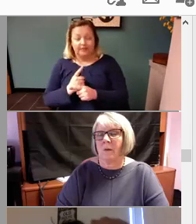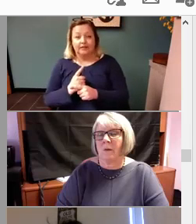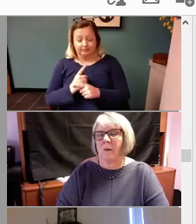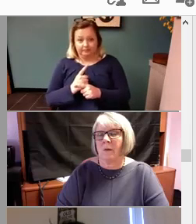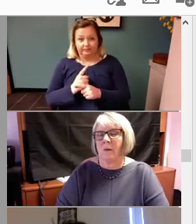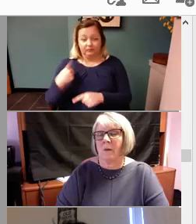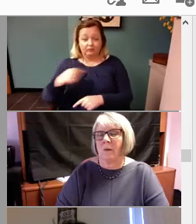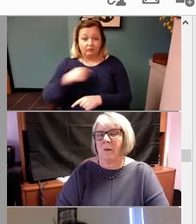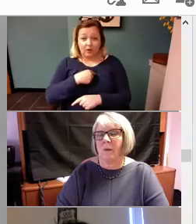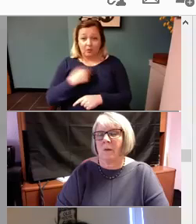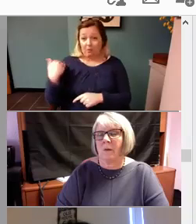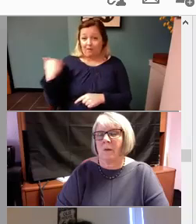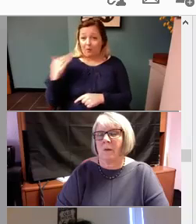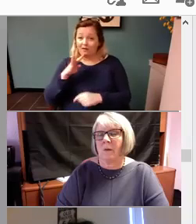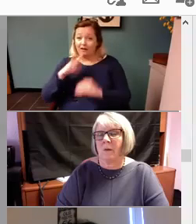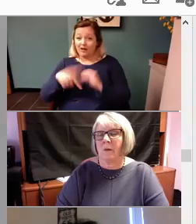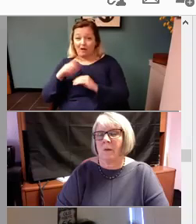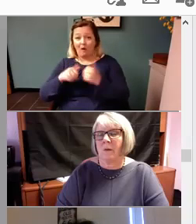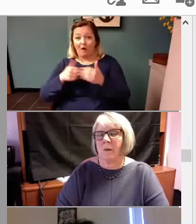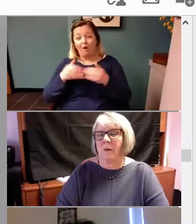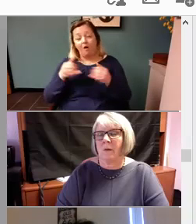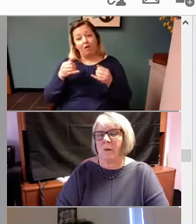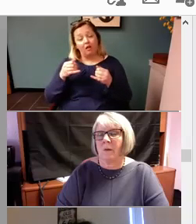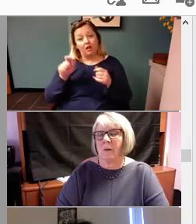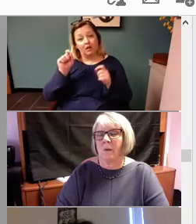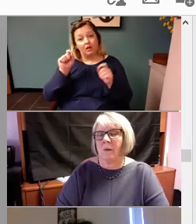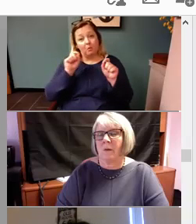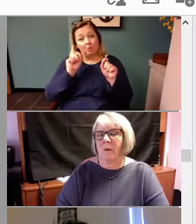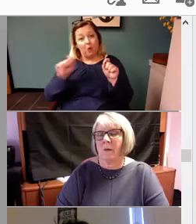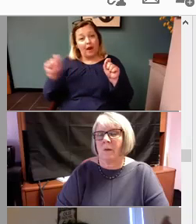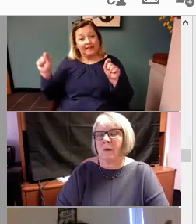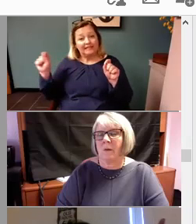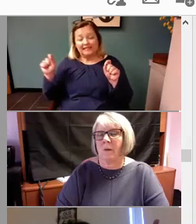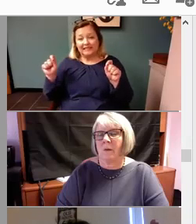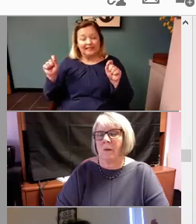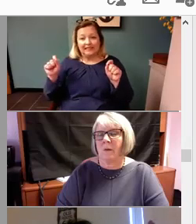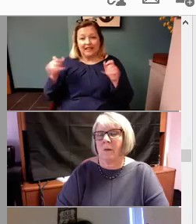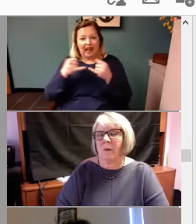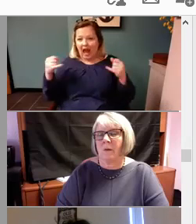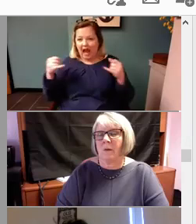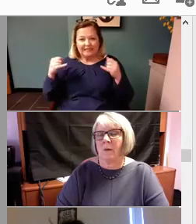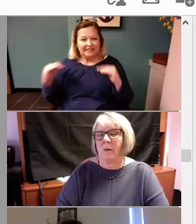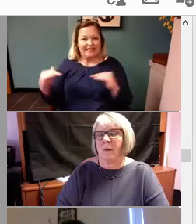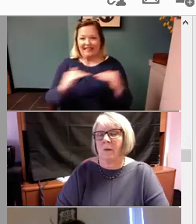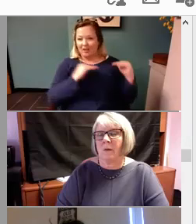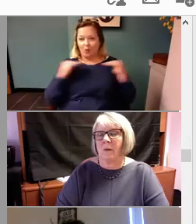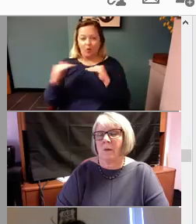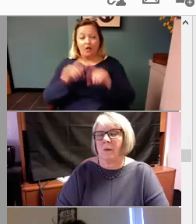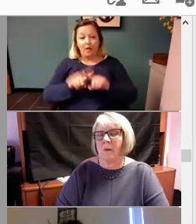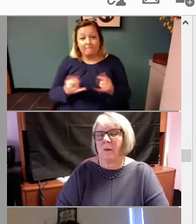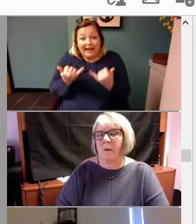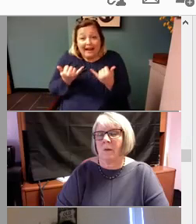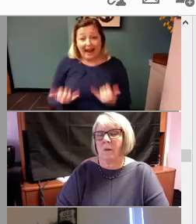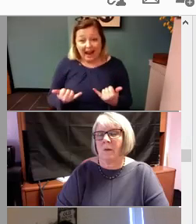have been equidistant from a particular node, but now we are also incorporating this weight inside our algorithm, and we are now